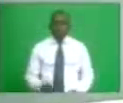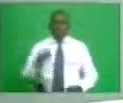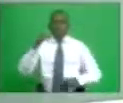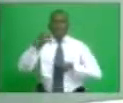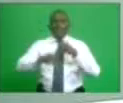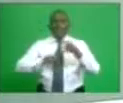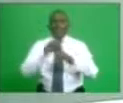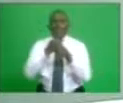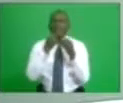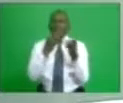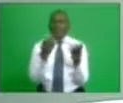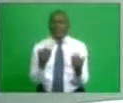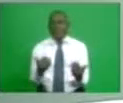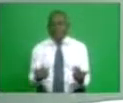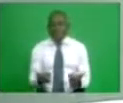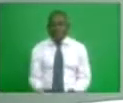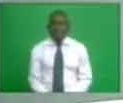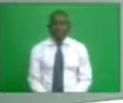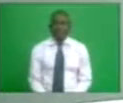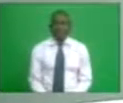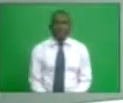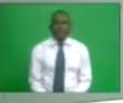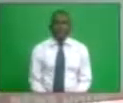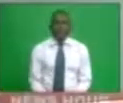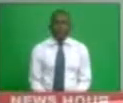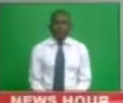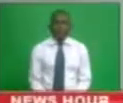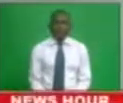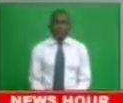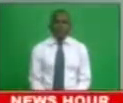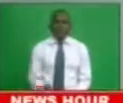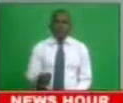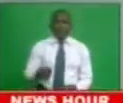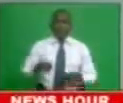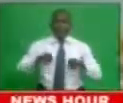Thanks for staying with us on the News Hour and what's happening in the foreign front. The